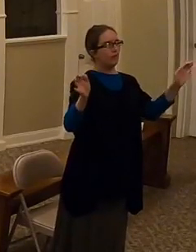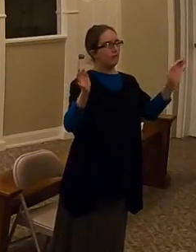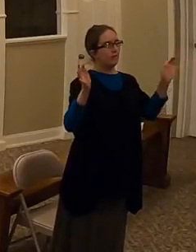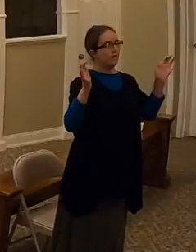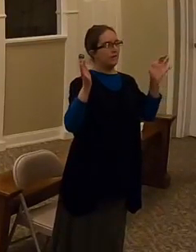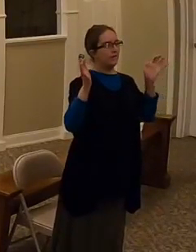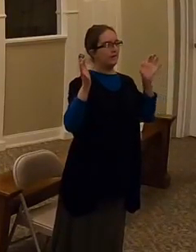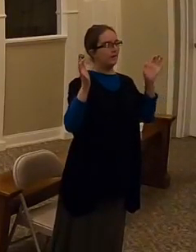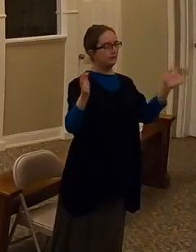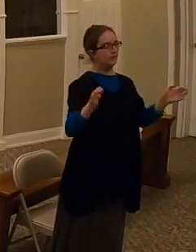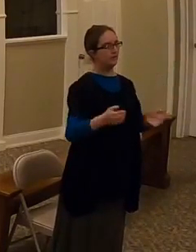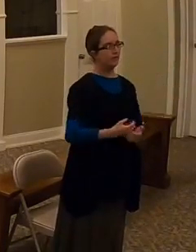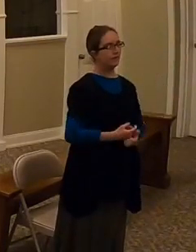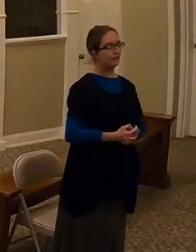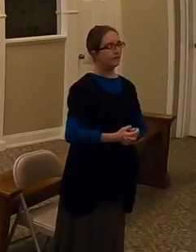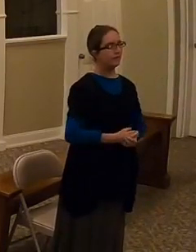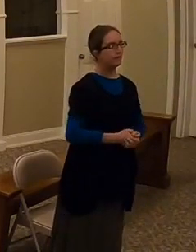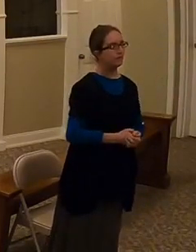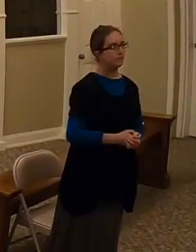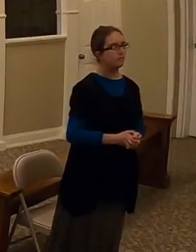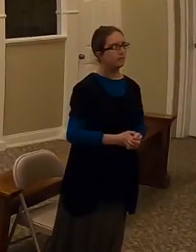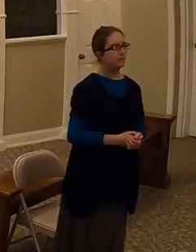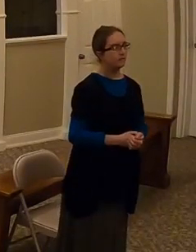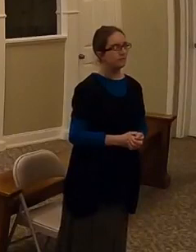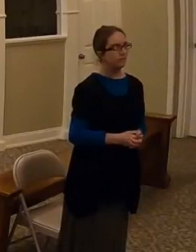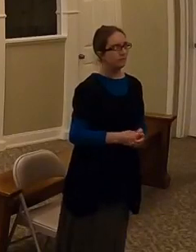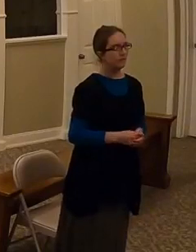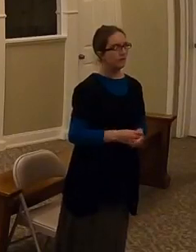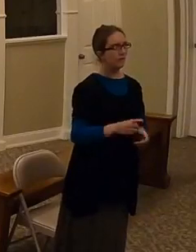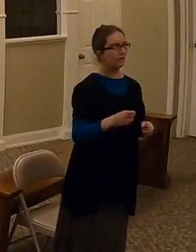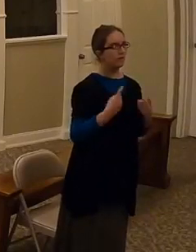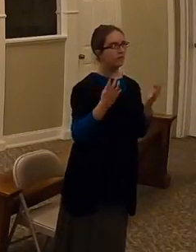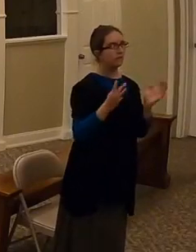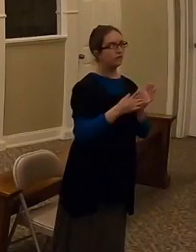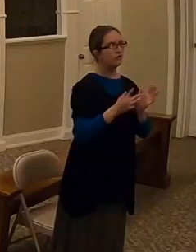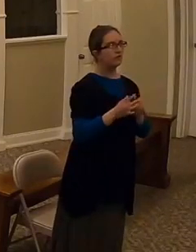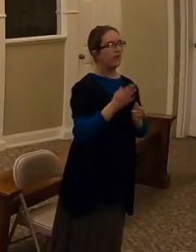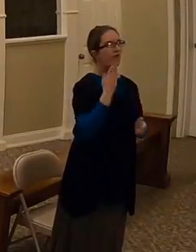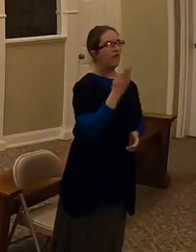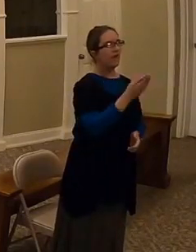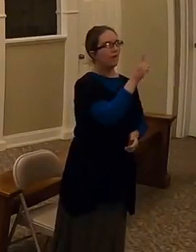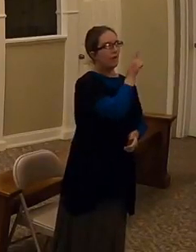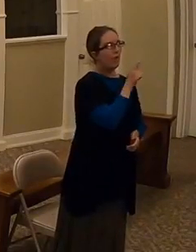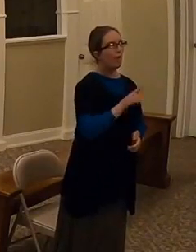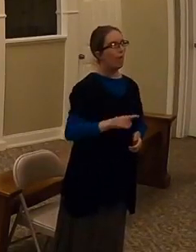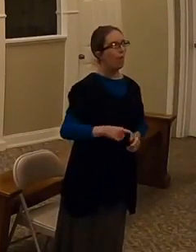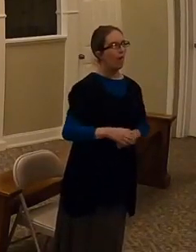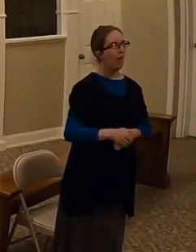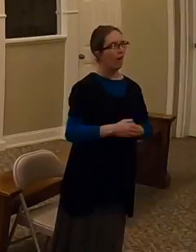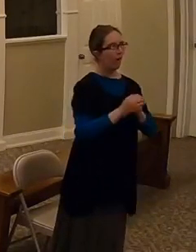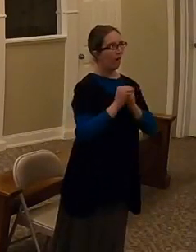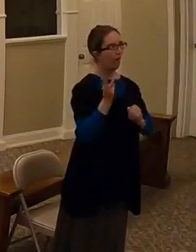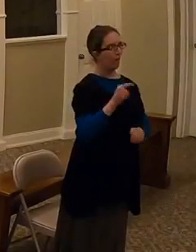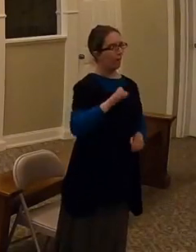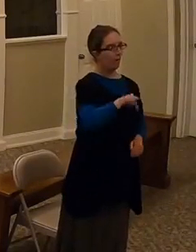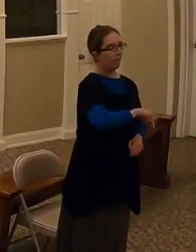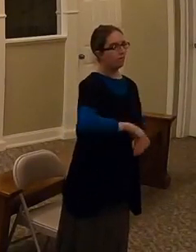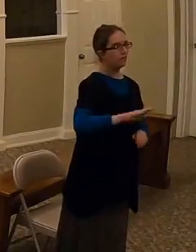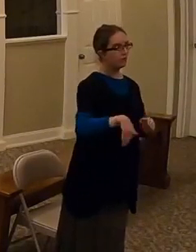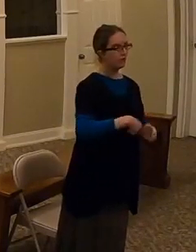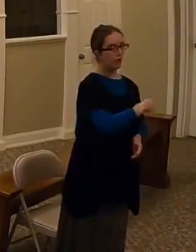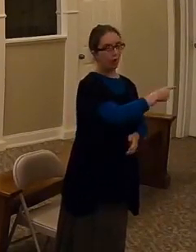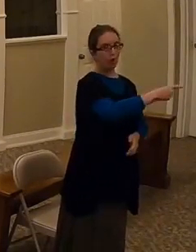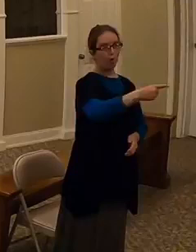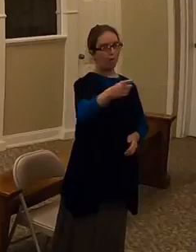I praise you, God. Hallelujah, Jesus. Hallelujah, Jesus. Thank you, Lord. Amen. We appreciate